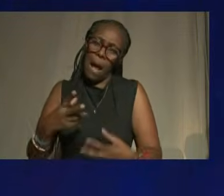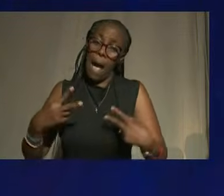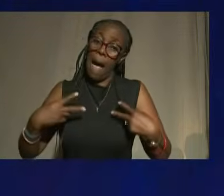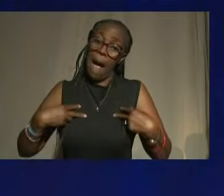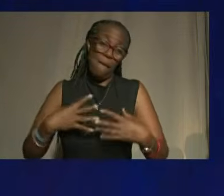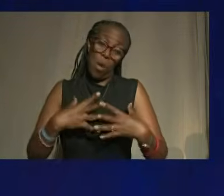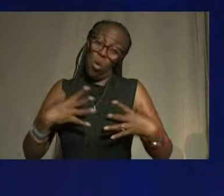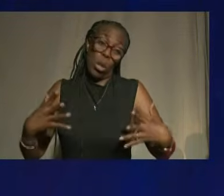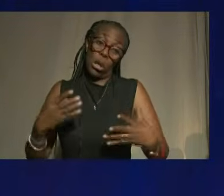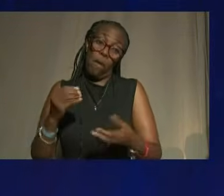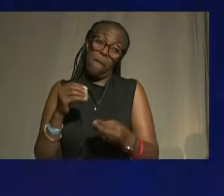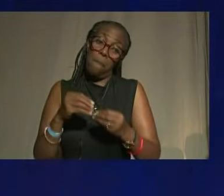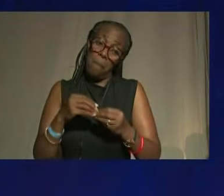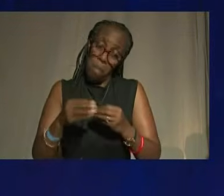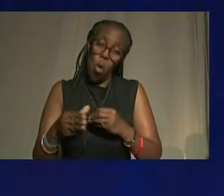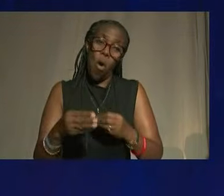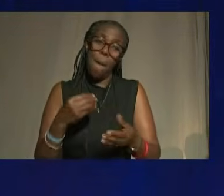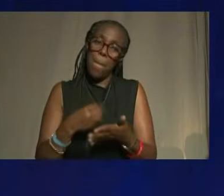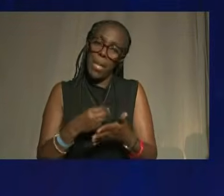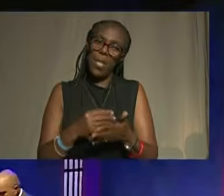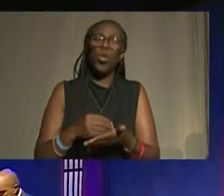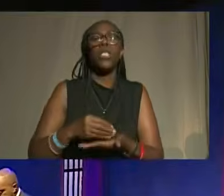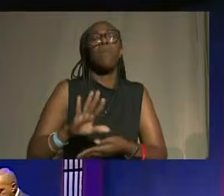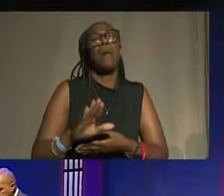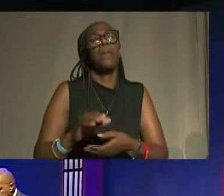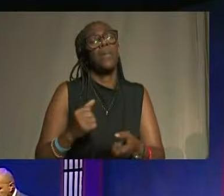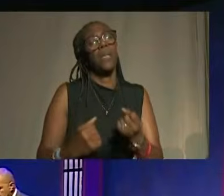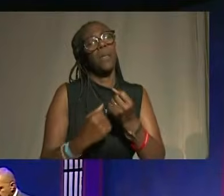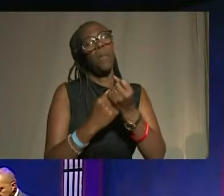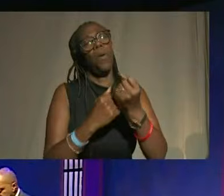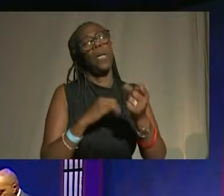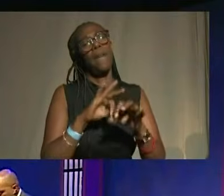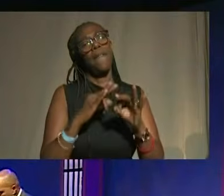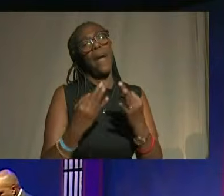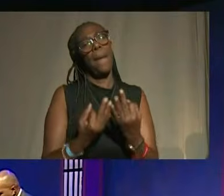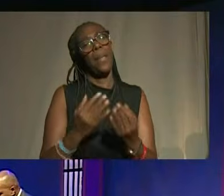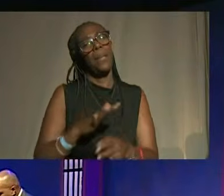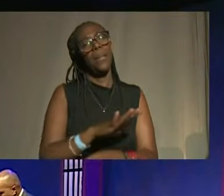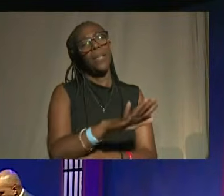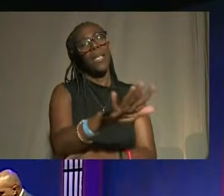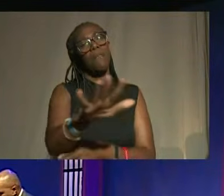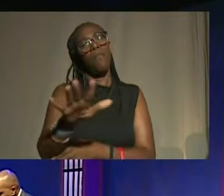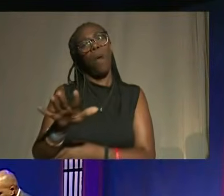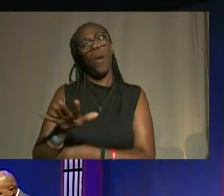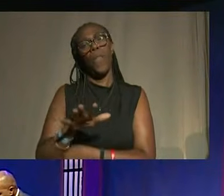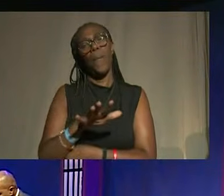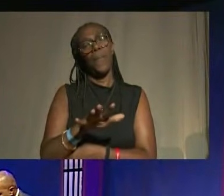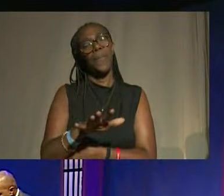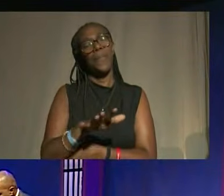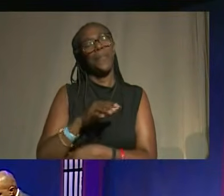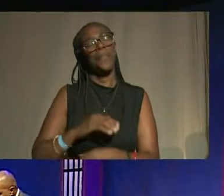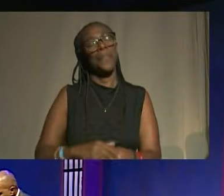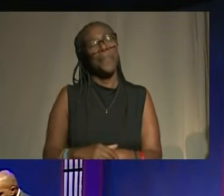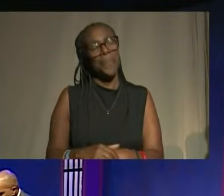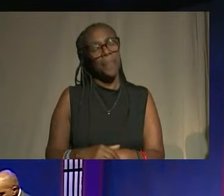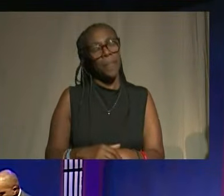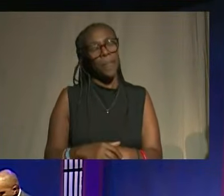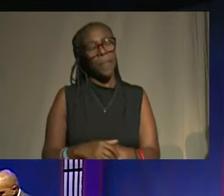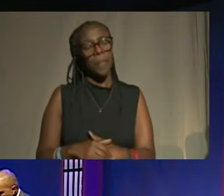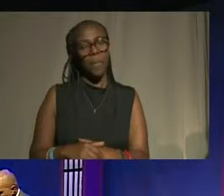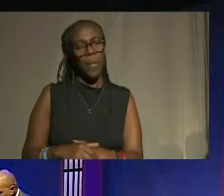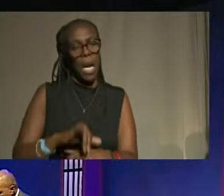their families and those around them. Time. JLP, you have a 45-second rebuttal.